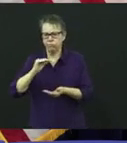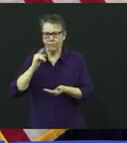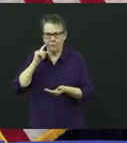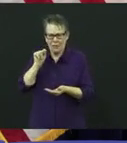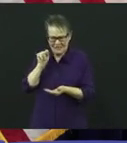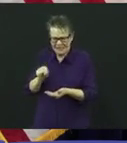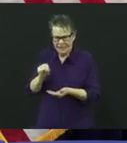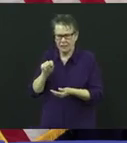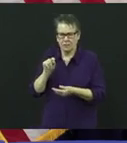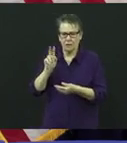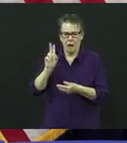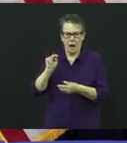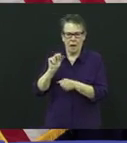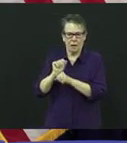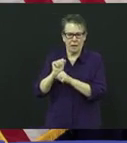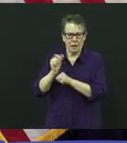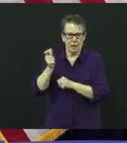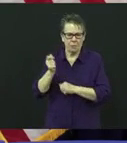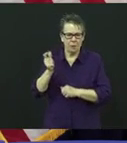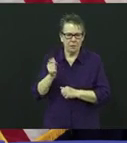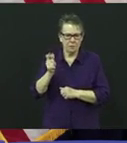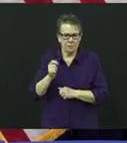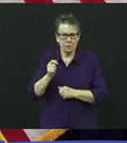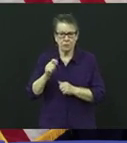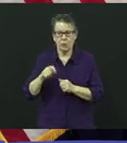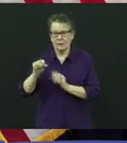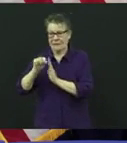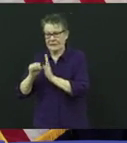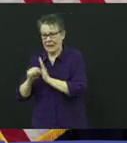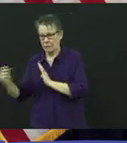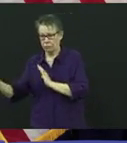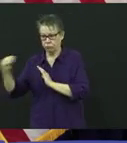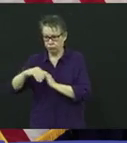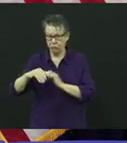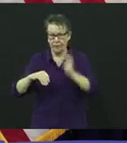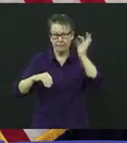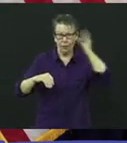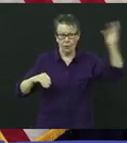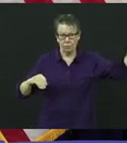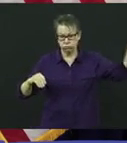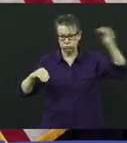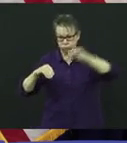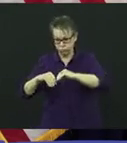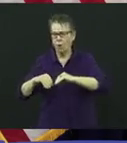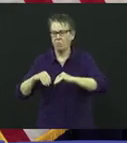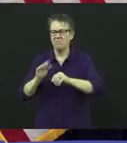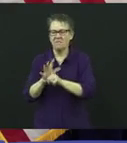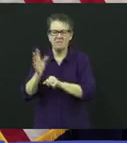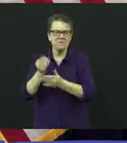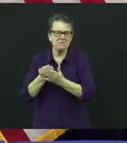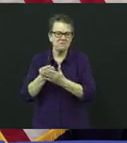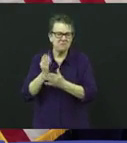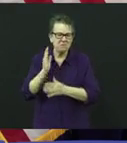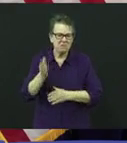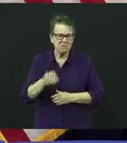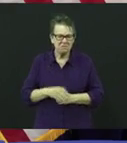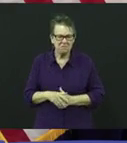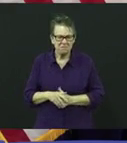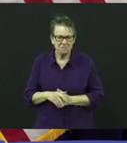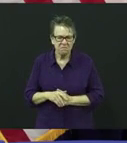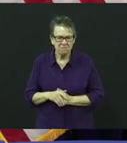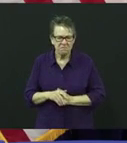the federal money, that should be enough. And listen, I understand, for Elise, I understand